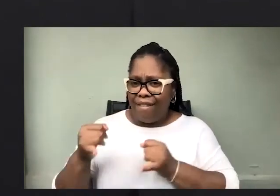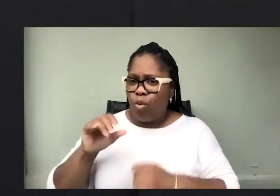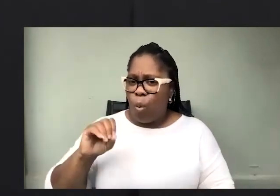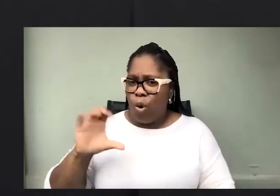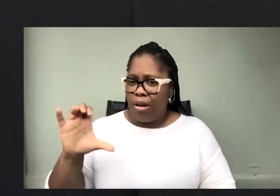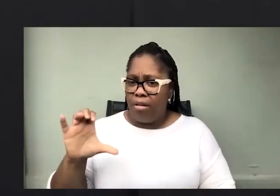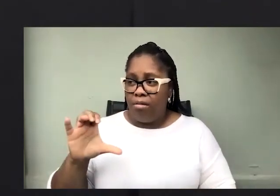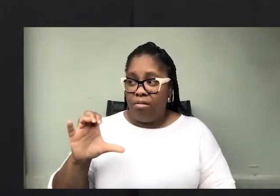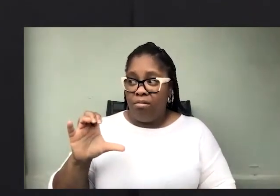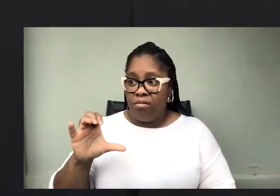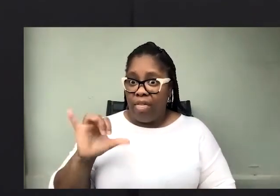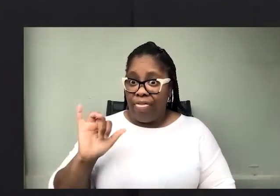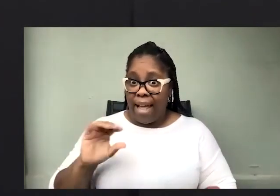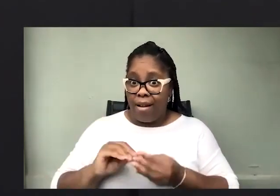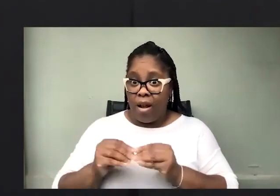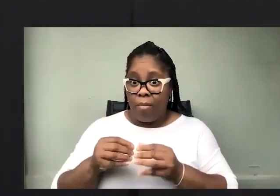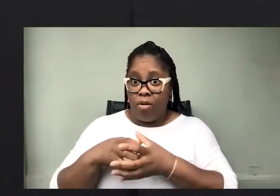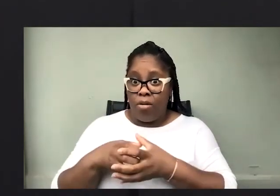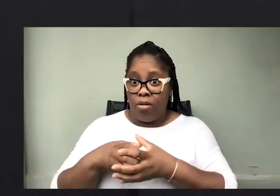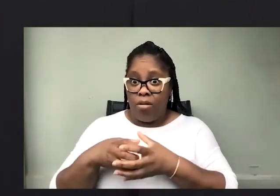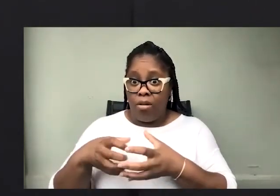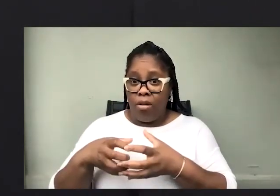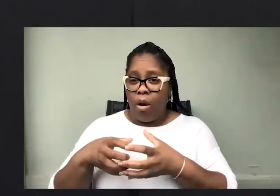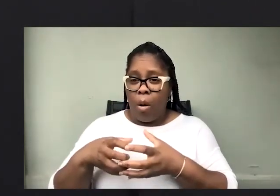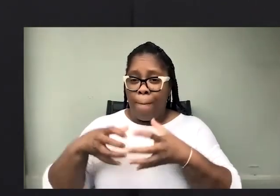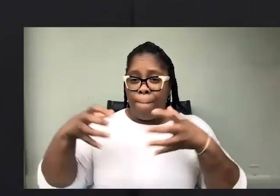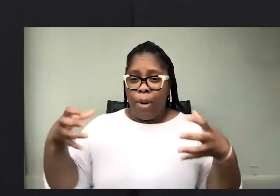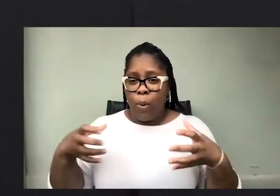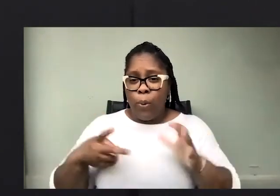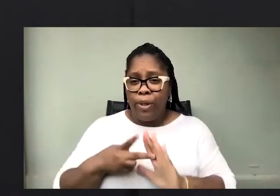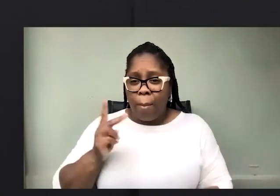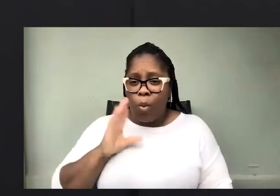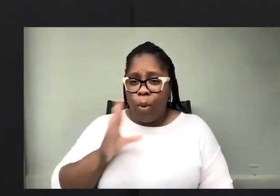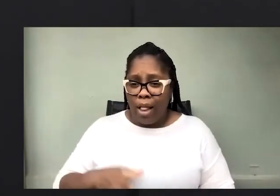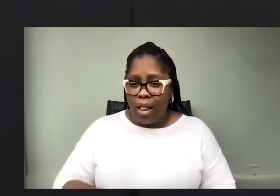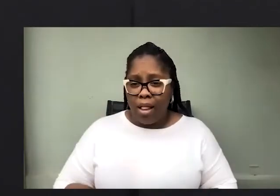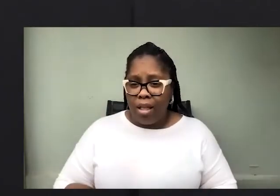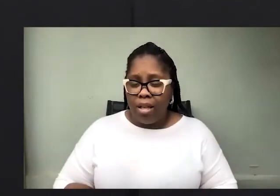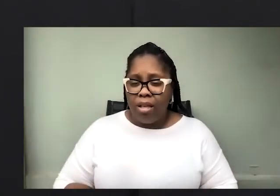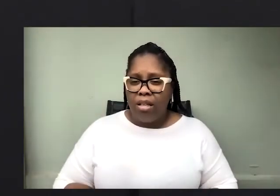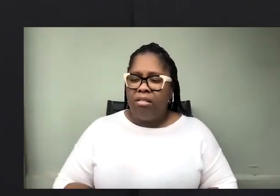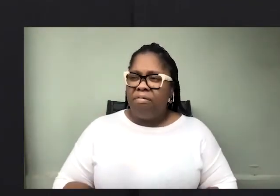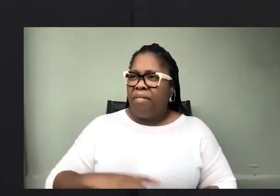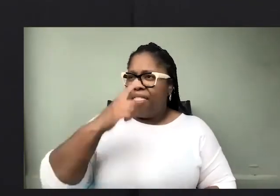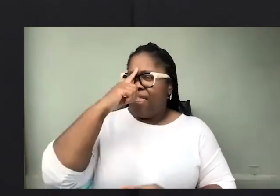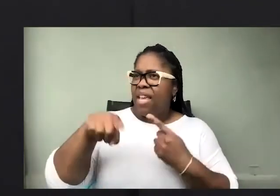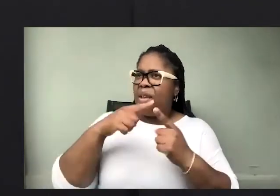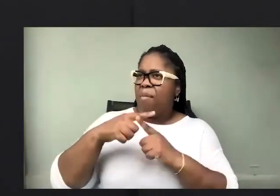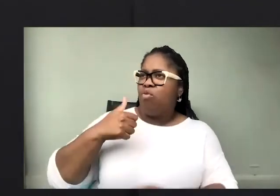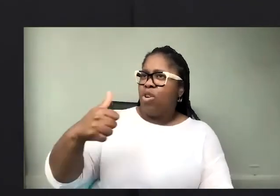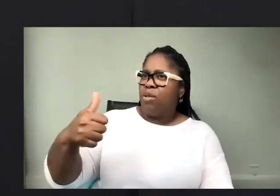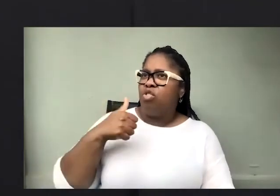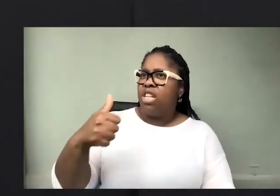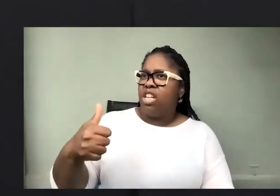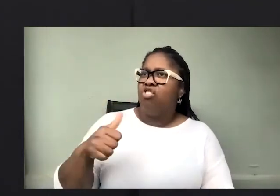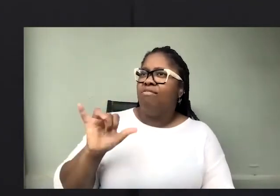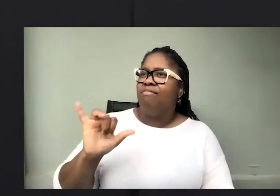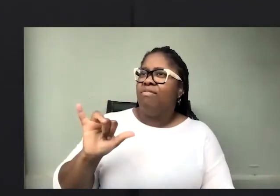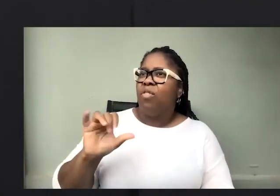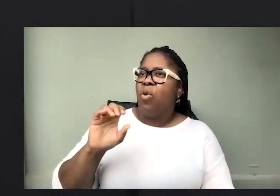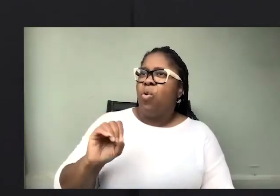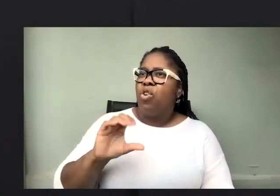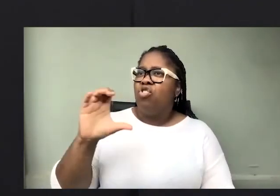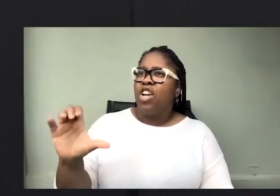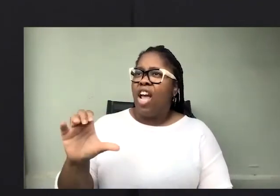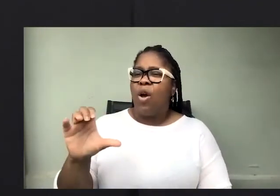possibly doubling that in the future. And as we think about transportation, we know that Orange County has invested with